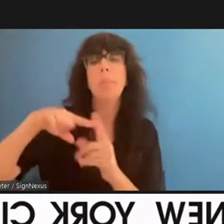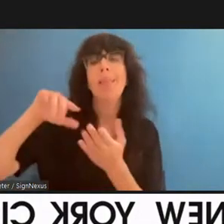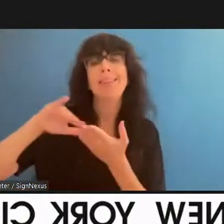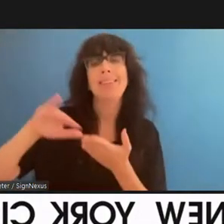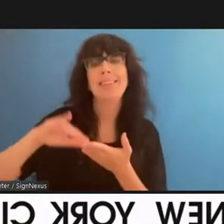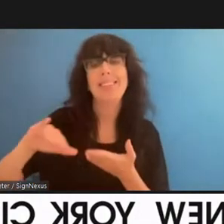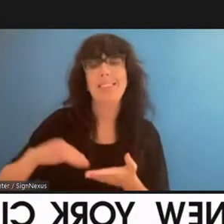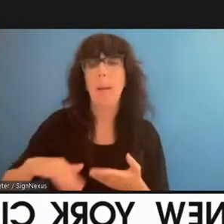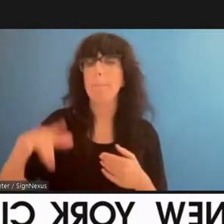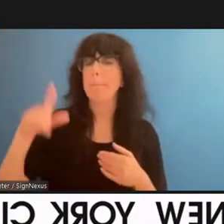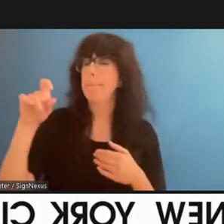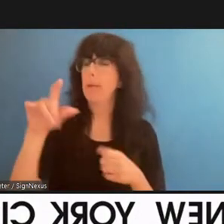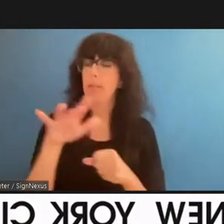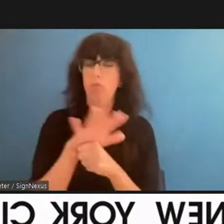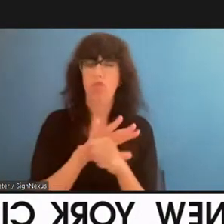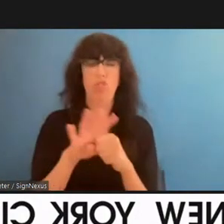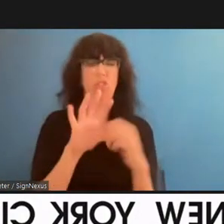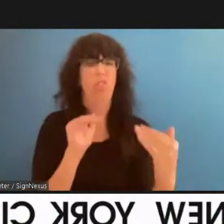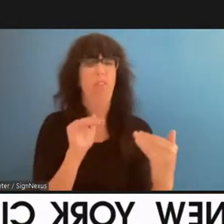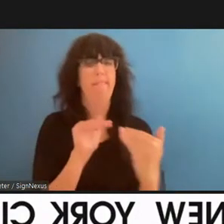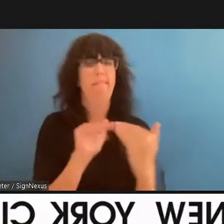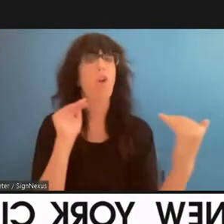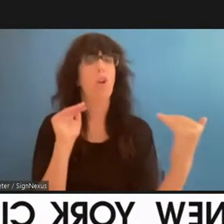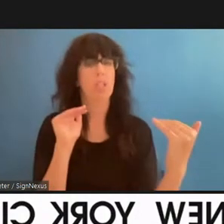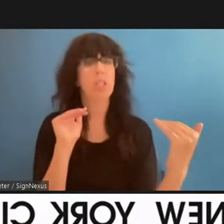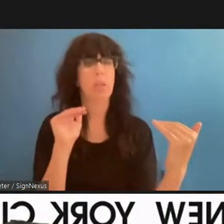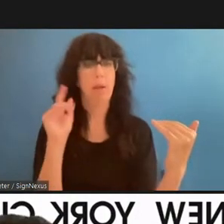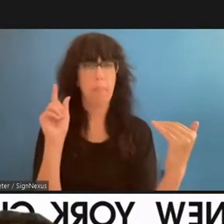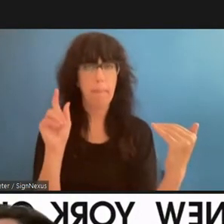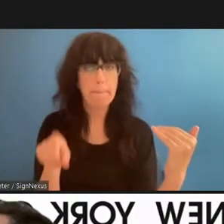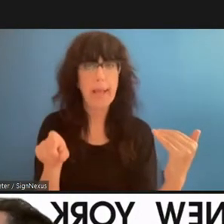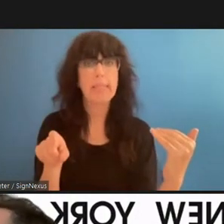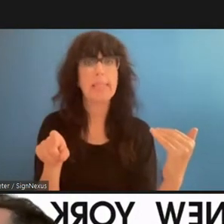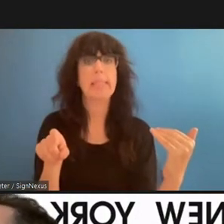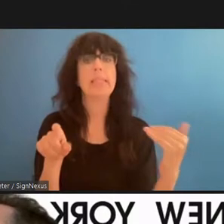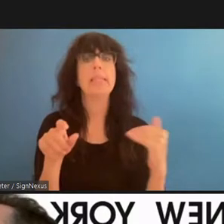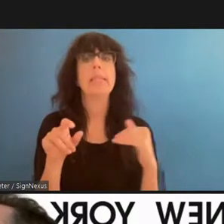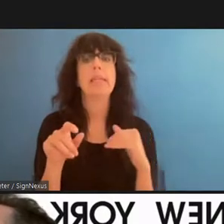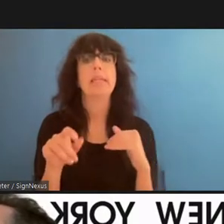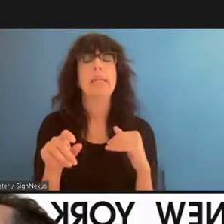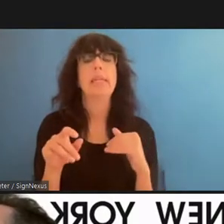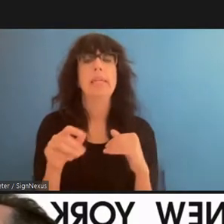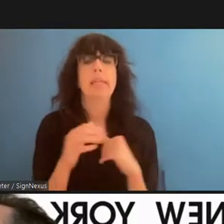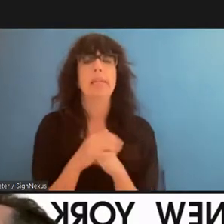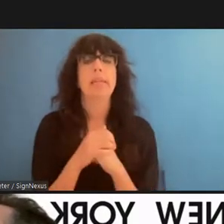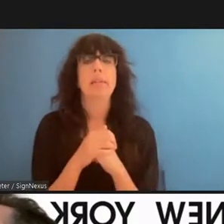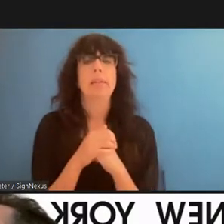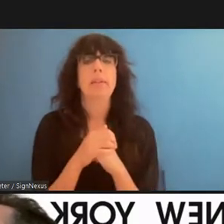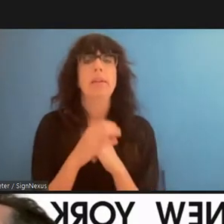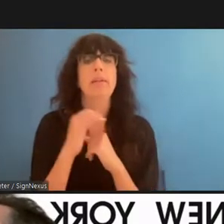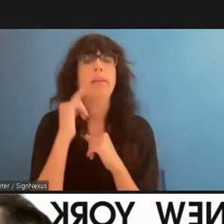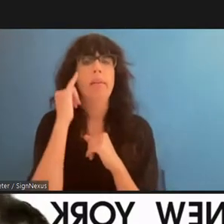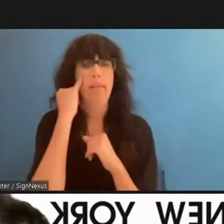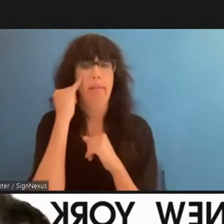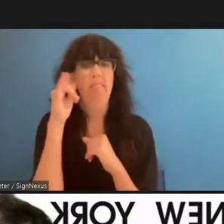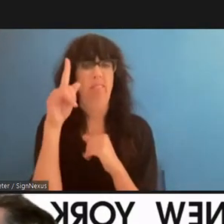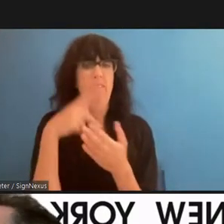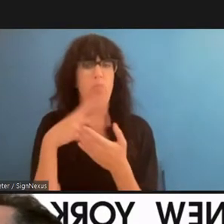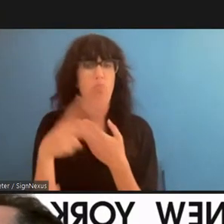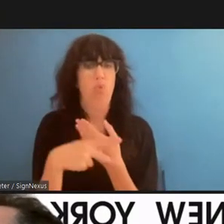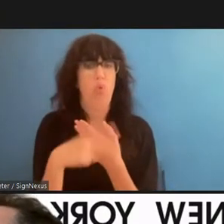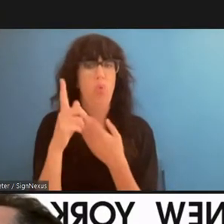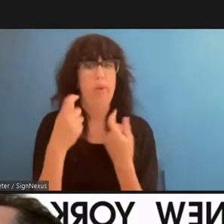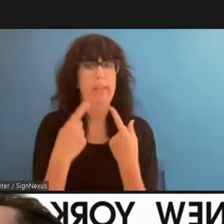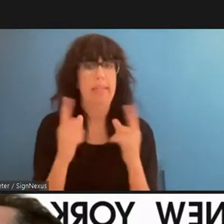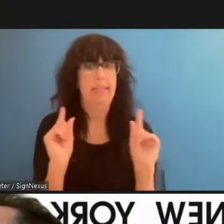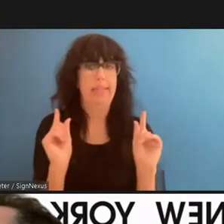must be regional fairness if this program is going to success to succeed there can only